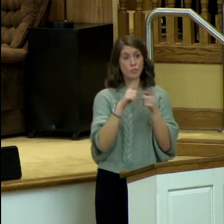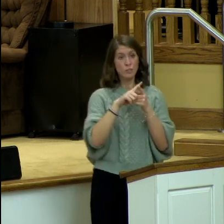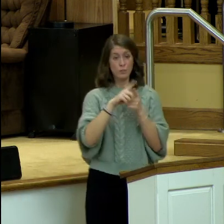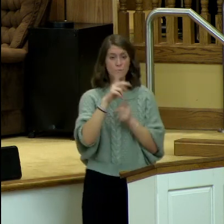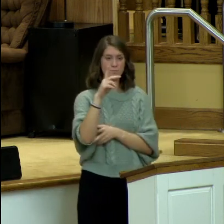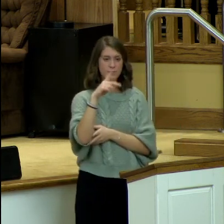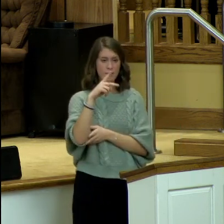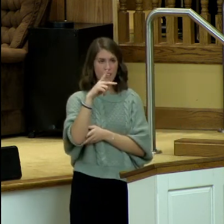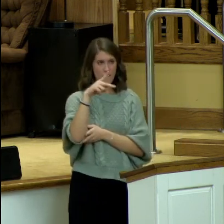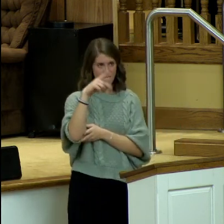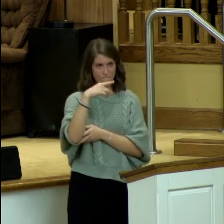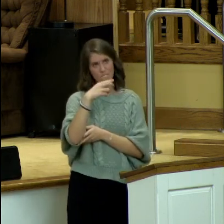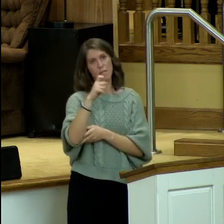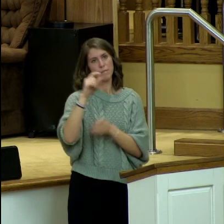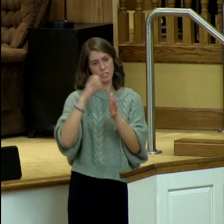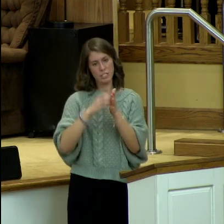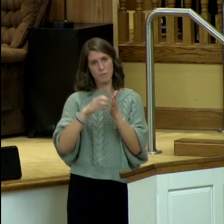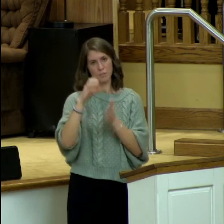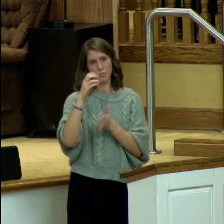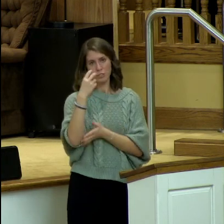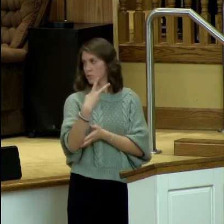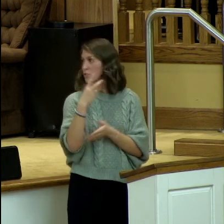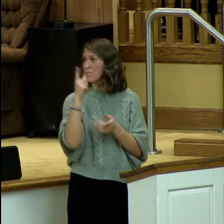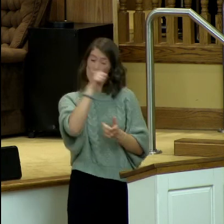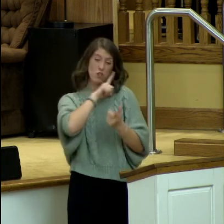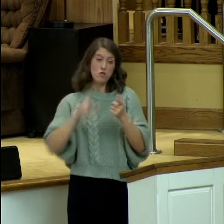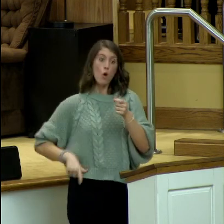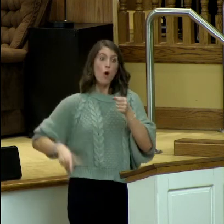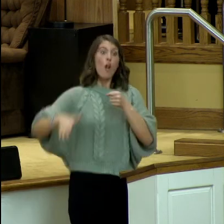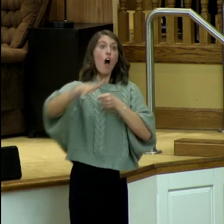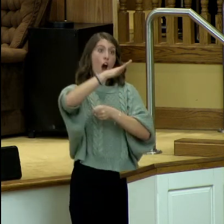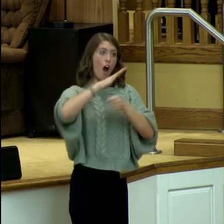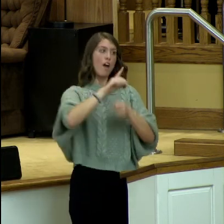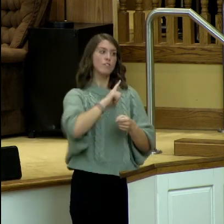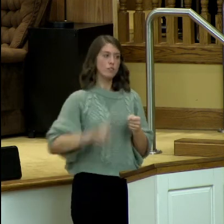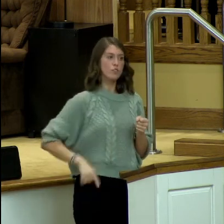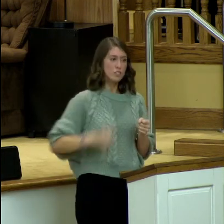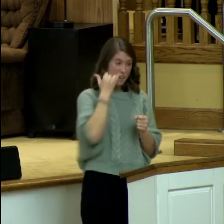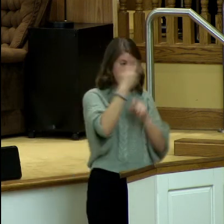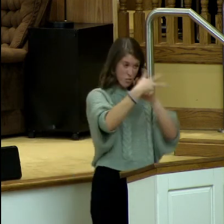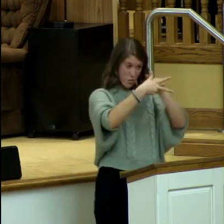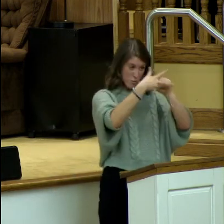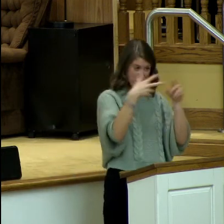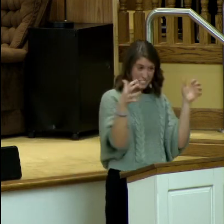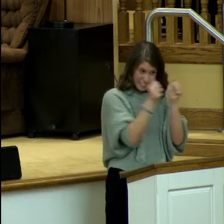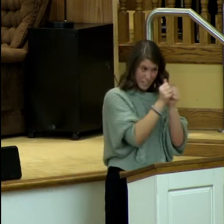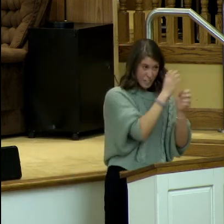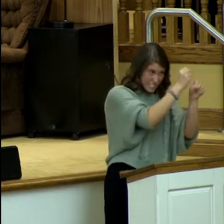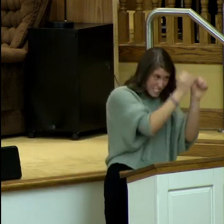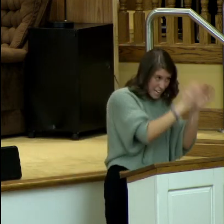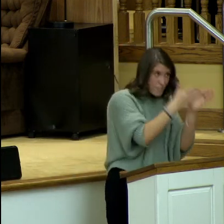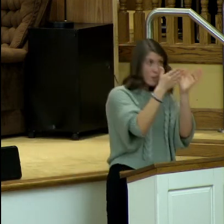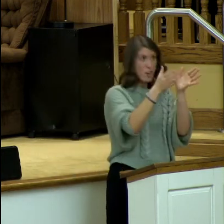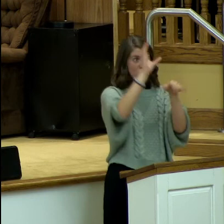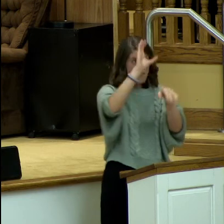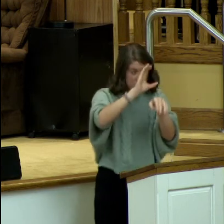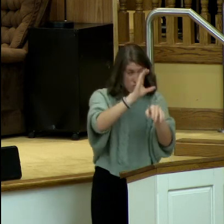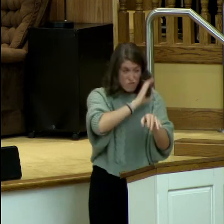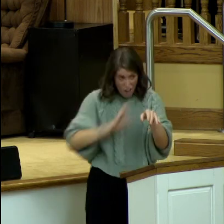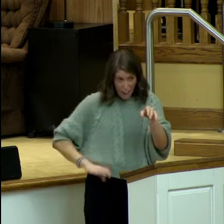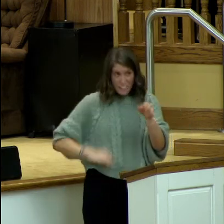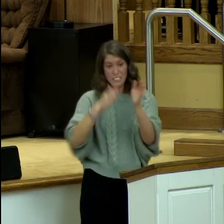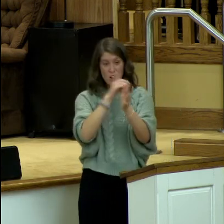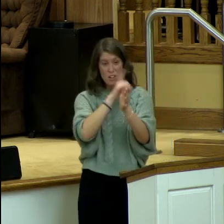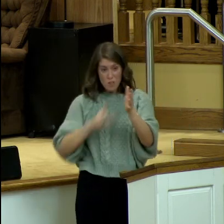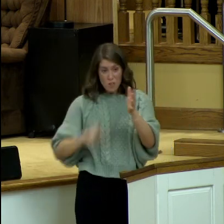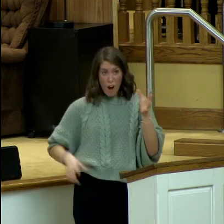He is Lord of lords. Which means if you put those three things together, Savior, Christ, and Lord, and you